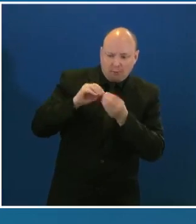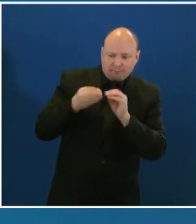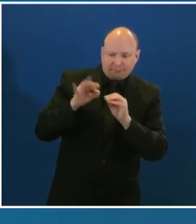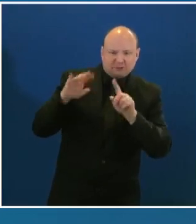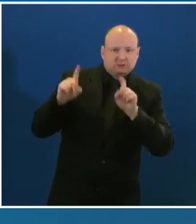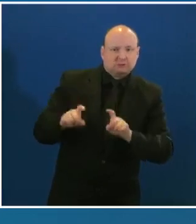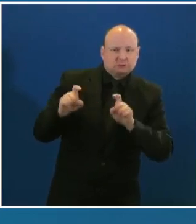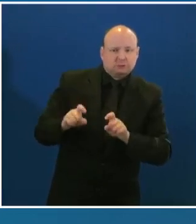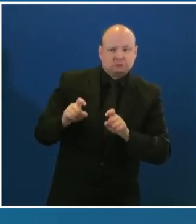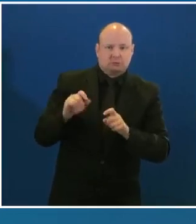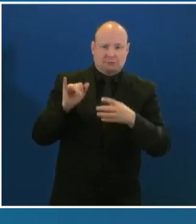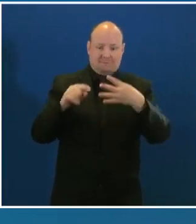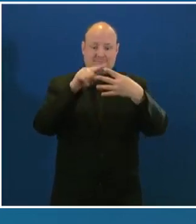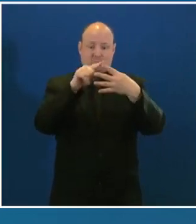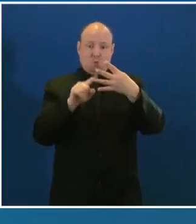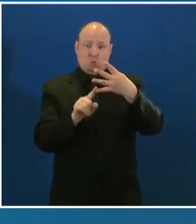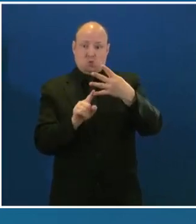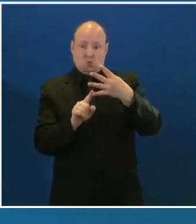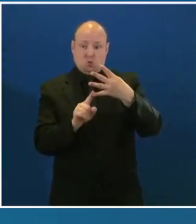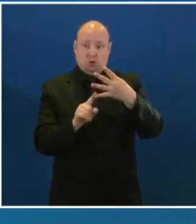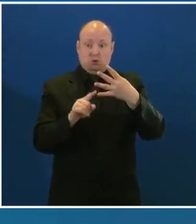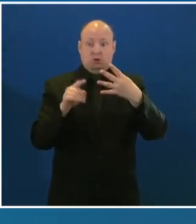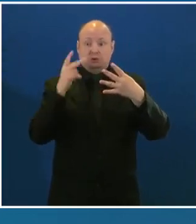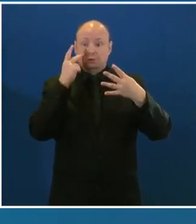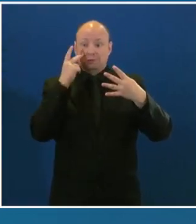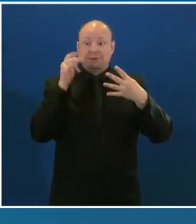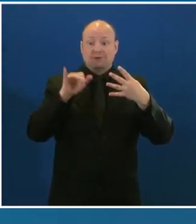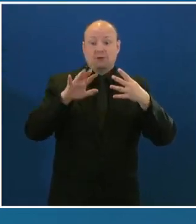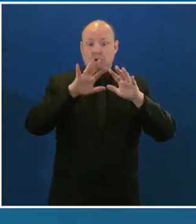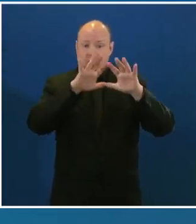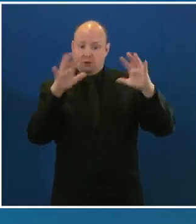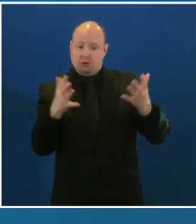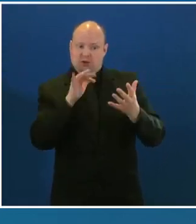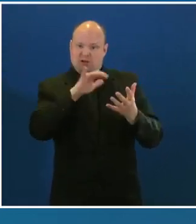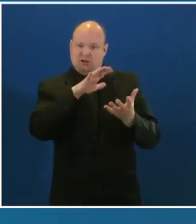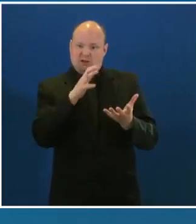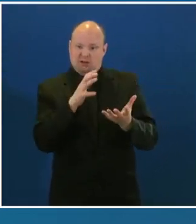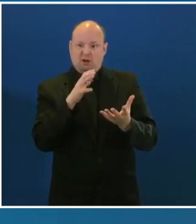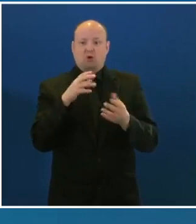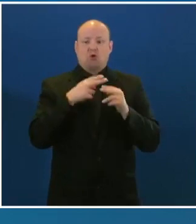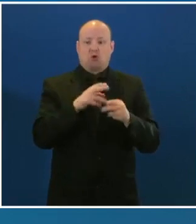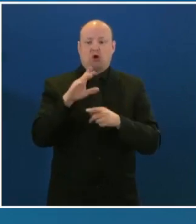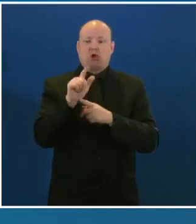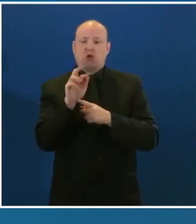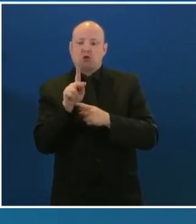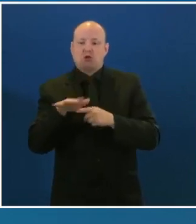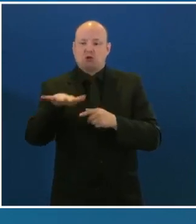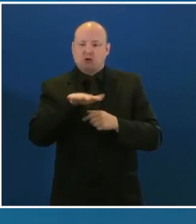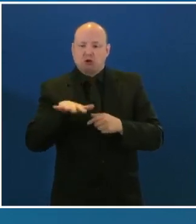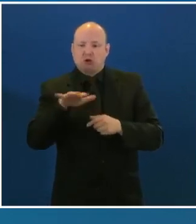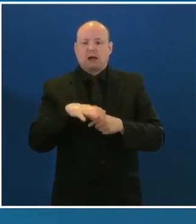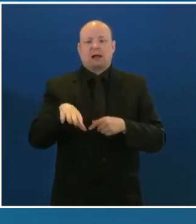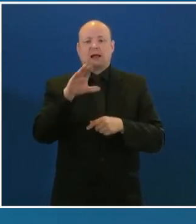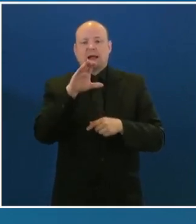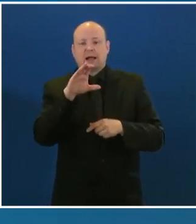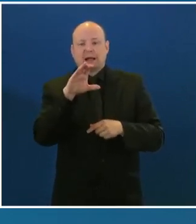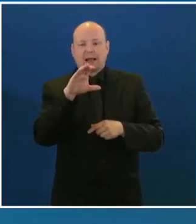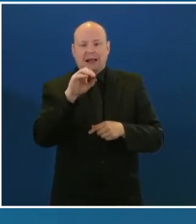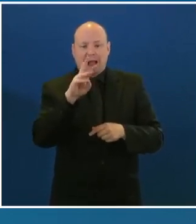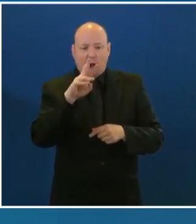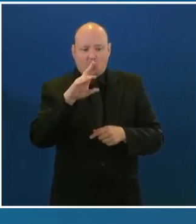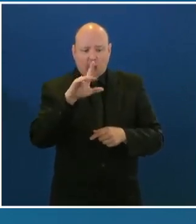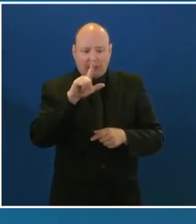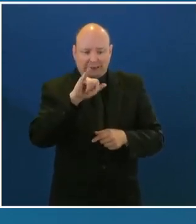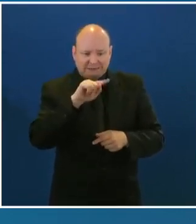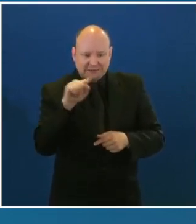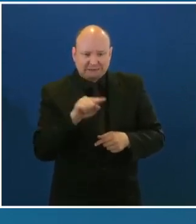for the Southwest Washington region as a whole, and that includes Clark County, Cowlitz, Klickitat, Skamania, and